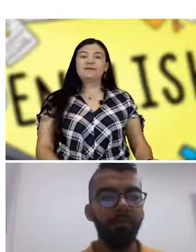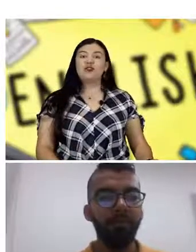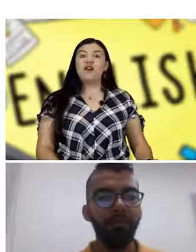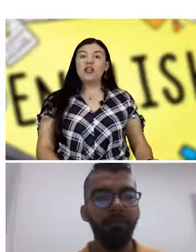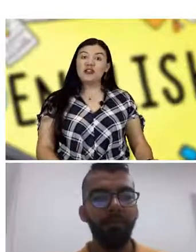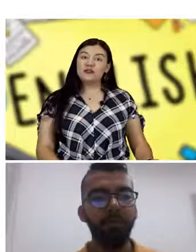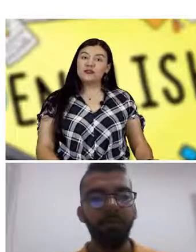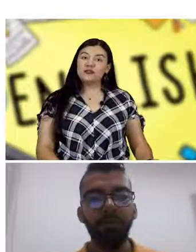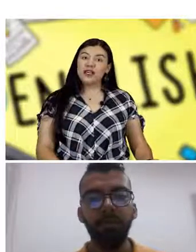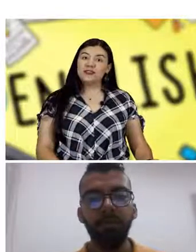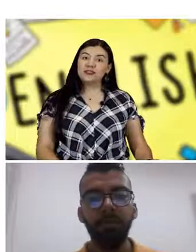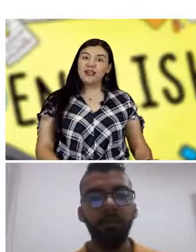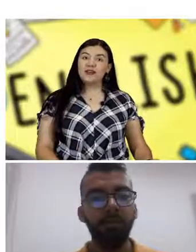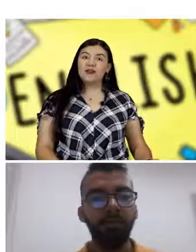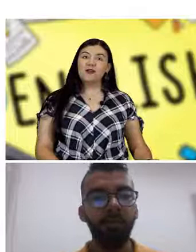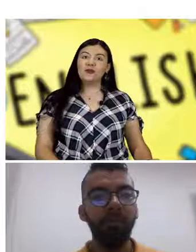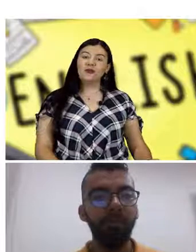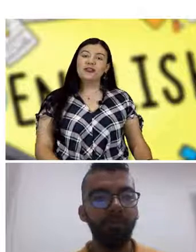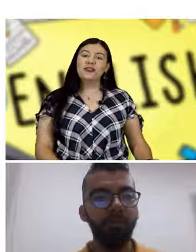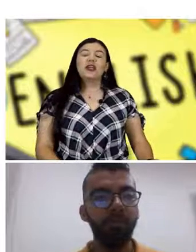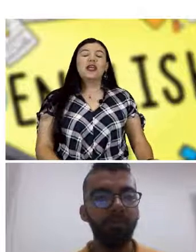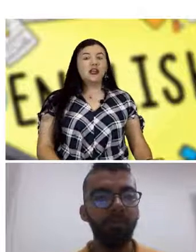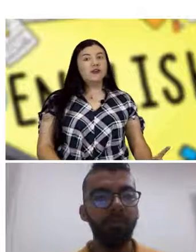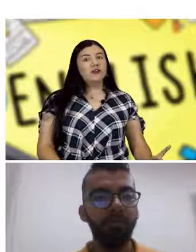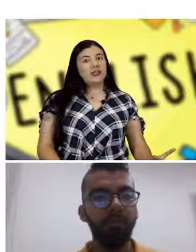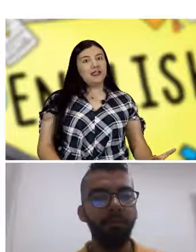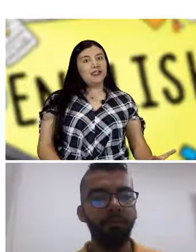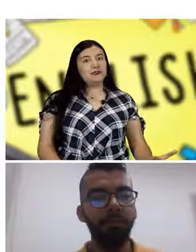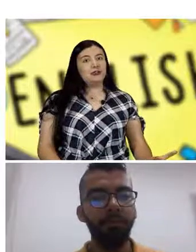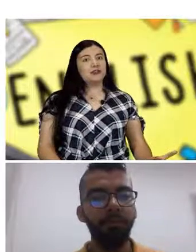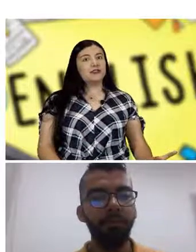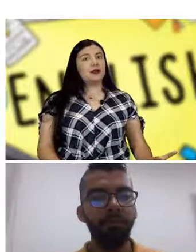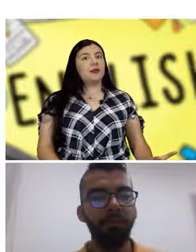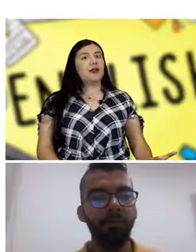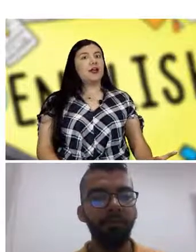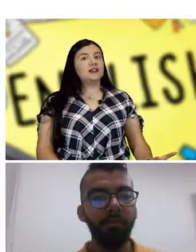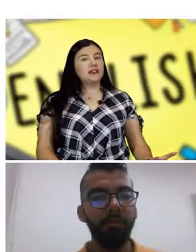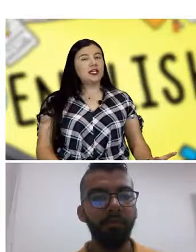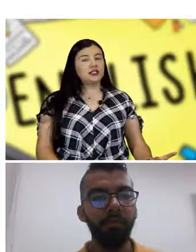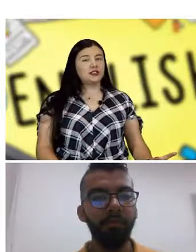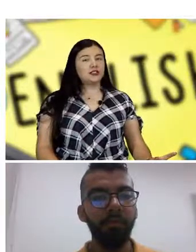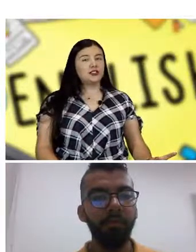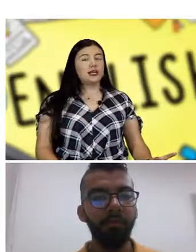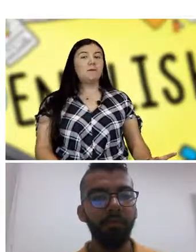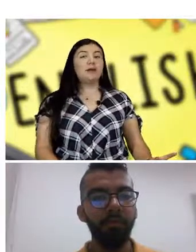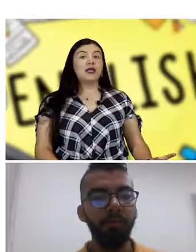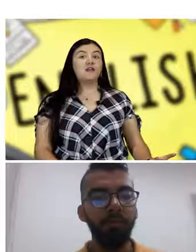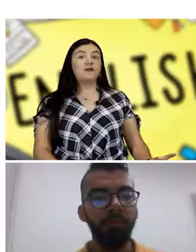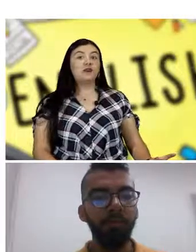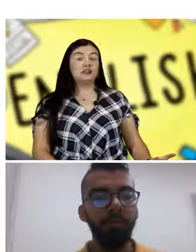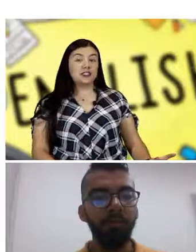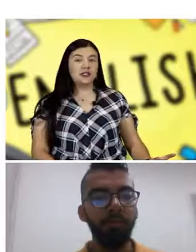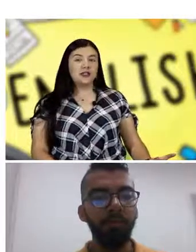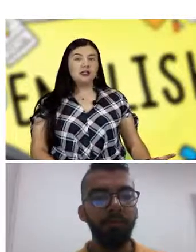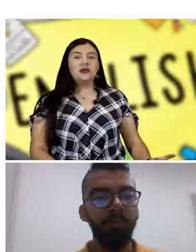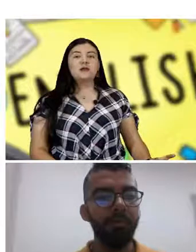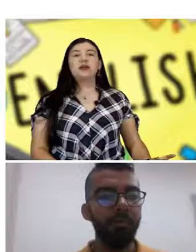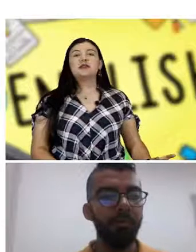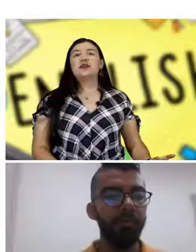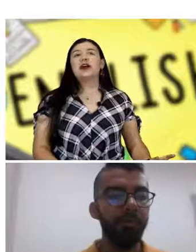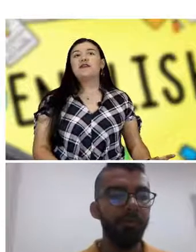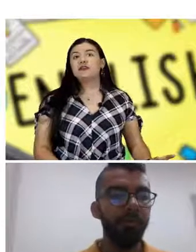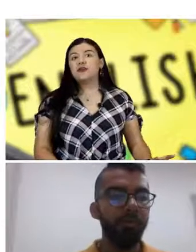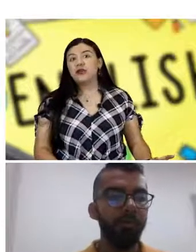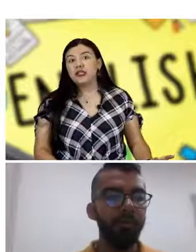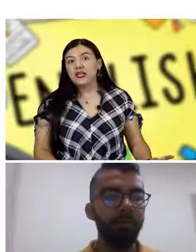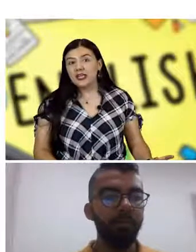is tobillo. Yes, ankle. Careful with this because their pronunciation can be confusing